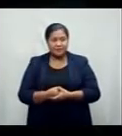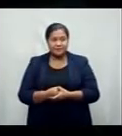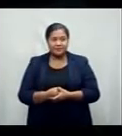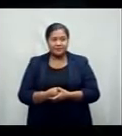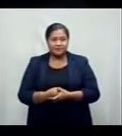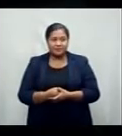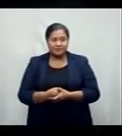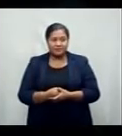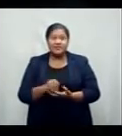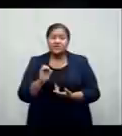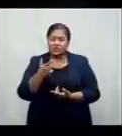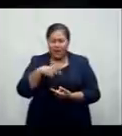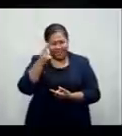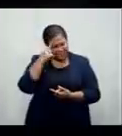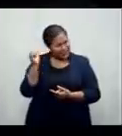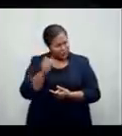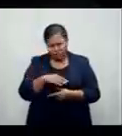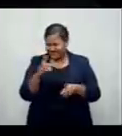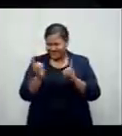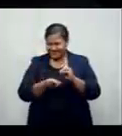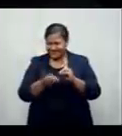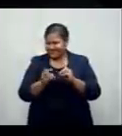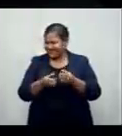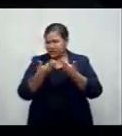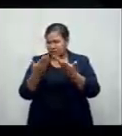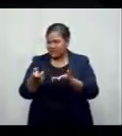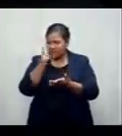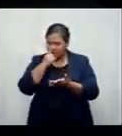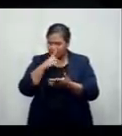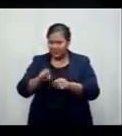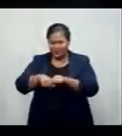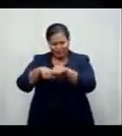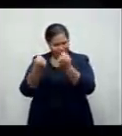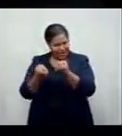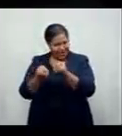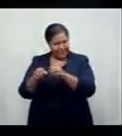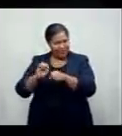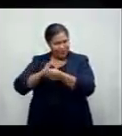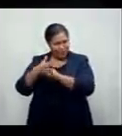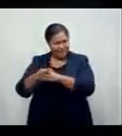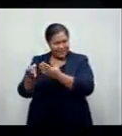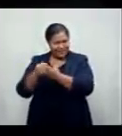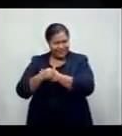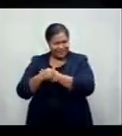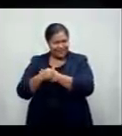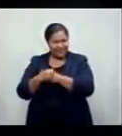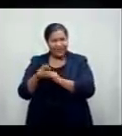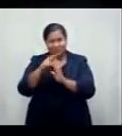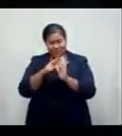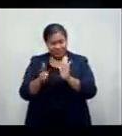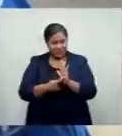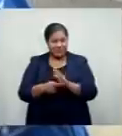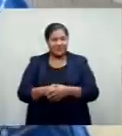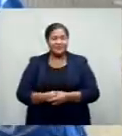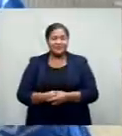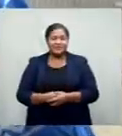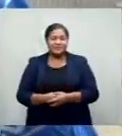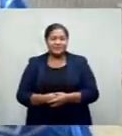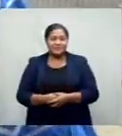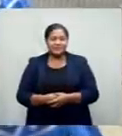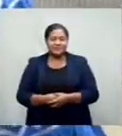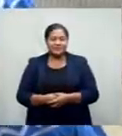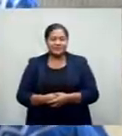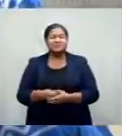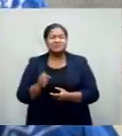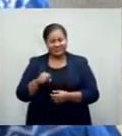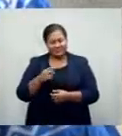I think harsh penalties should be given to those who break the COVID-19 protocols and restrictions. I think